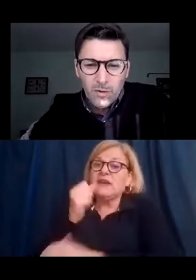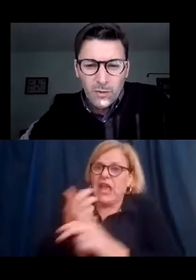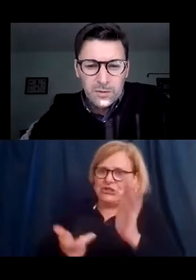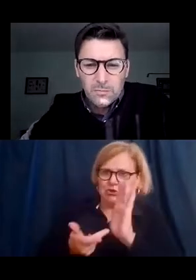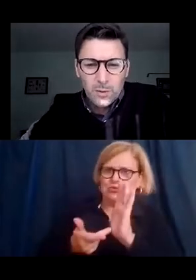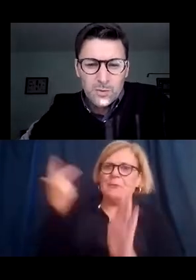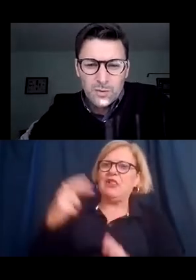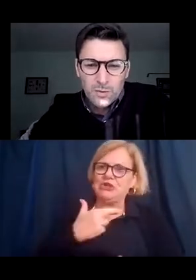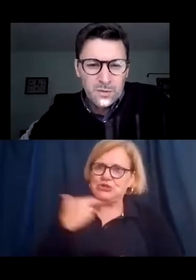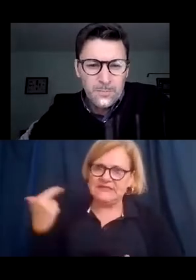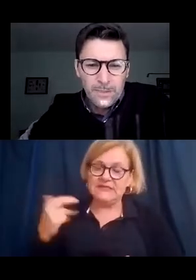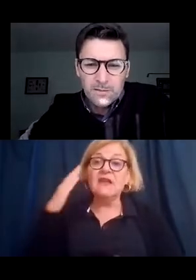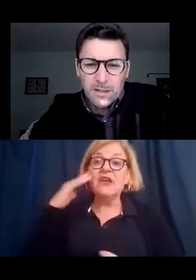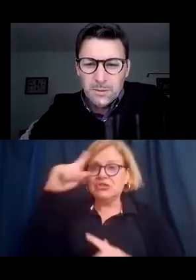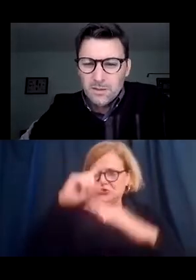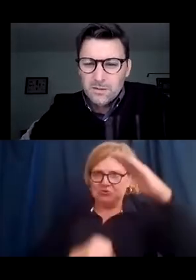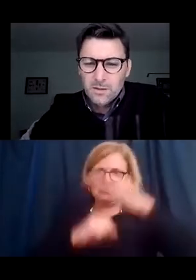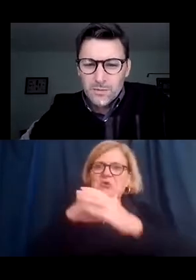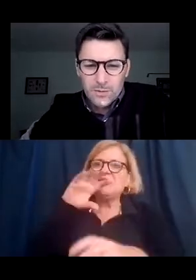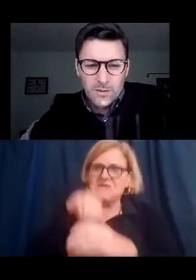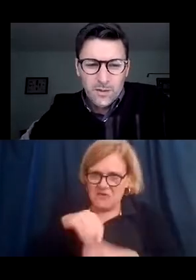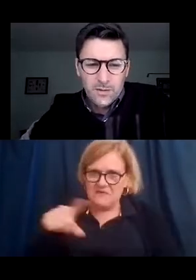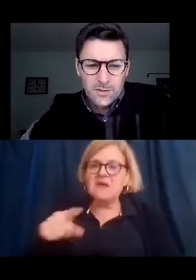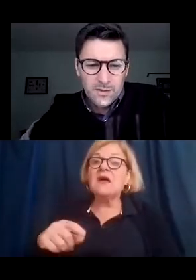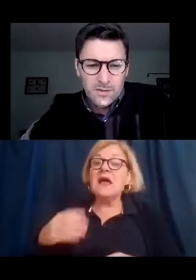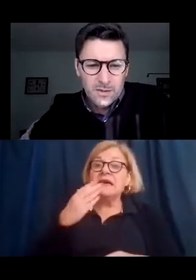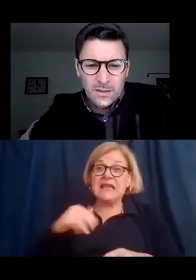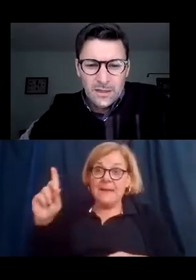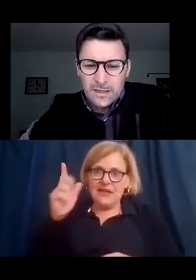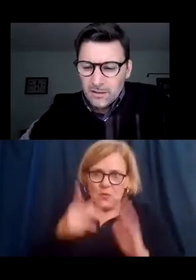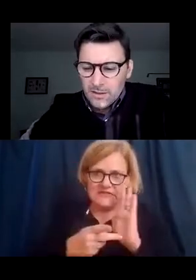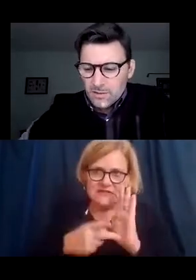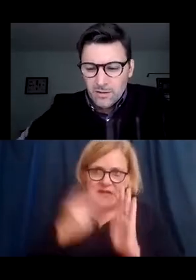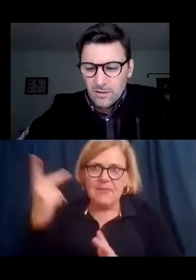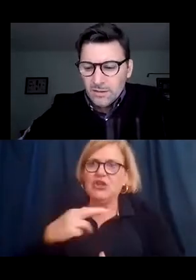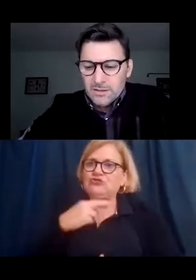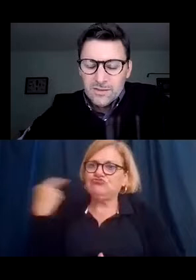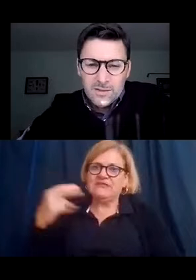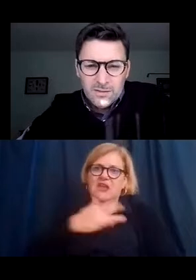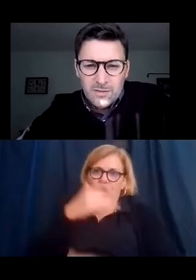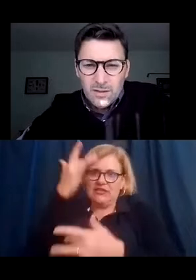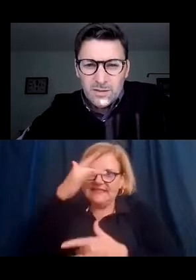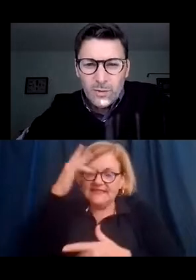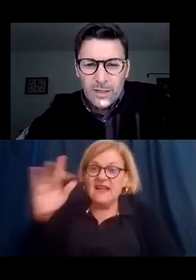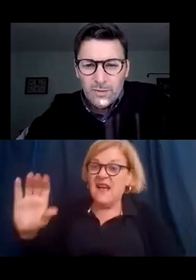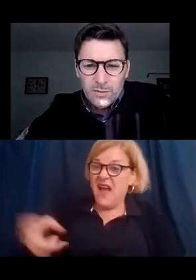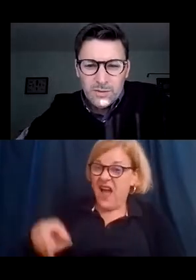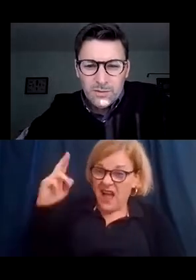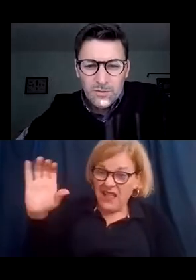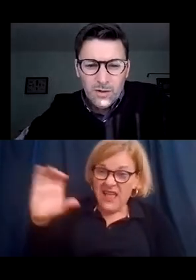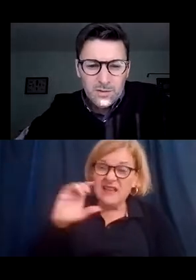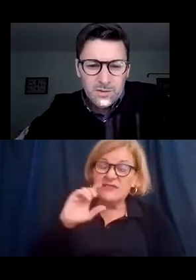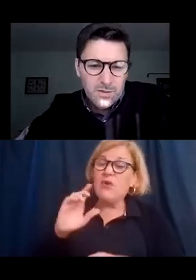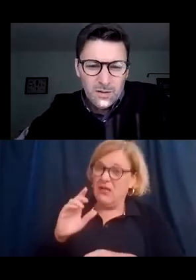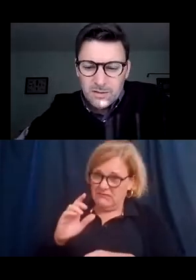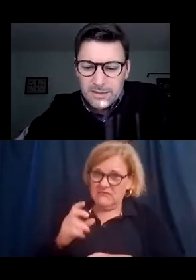it's involved in most strokes. Diabetes doubles the risk of heart disease. High cholesterol is driving the risk